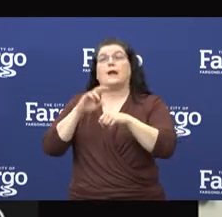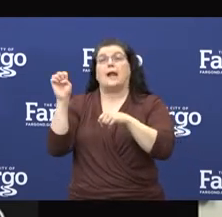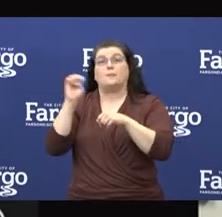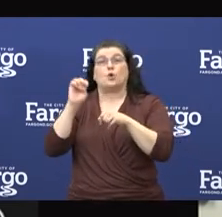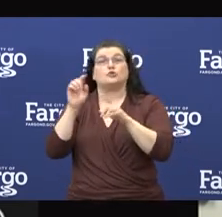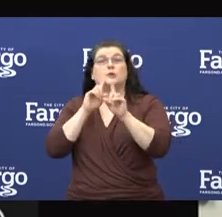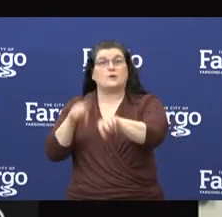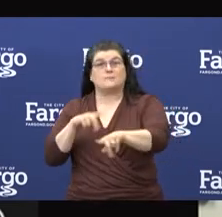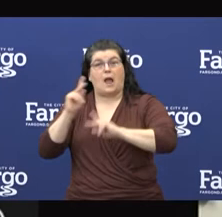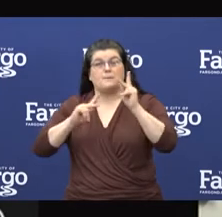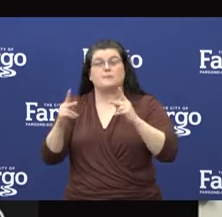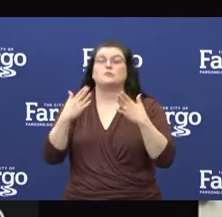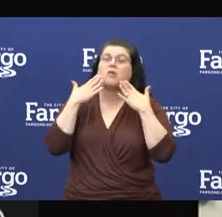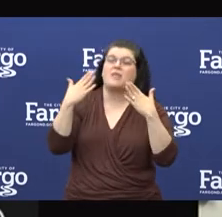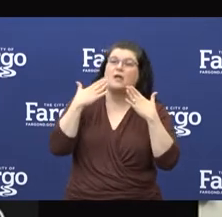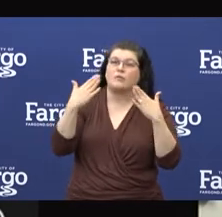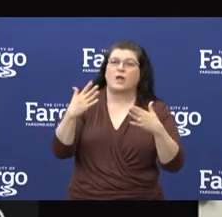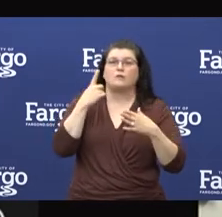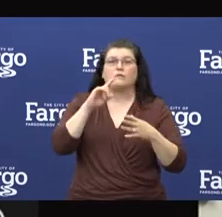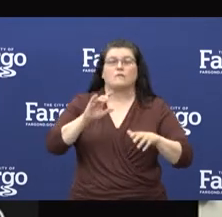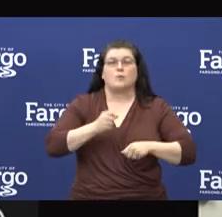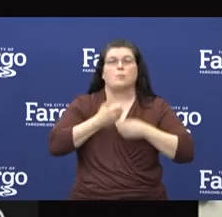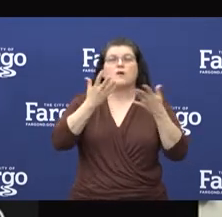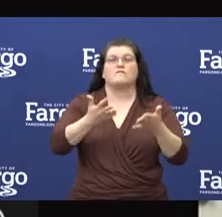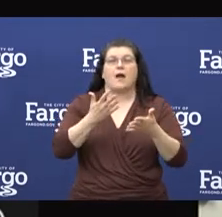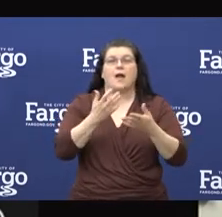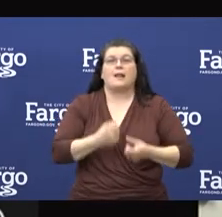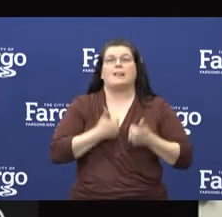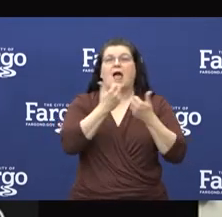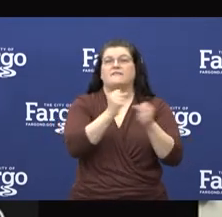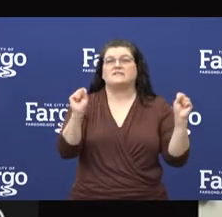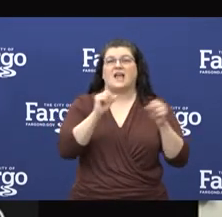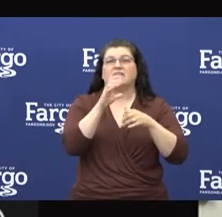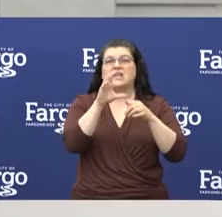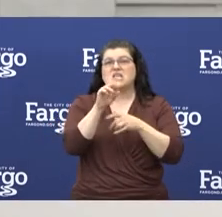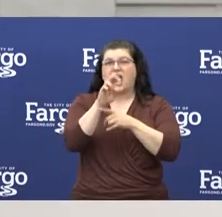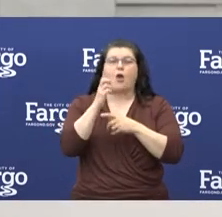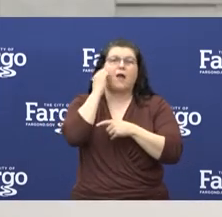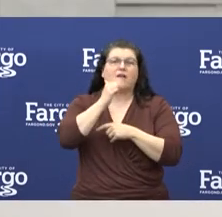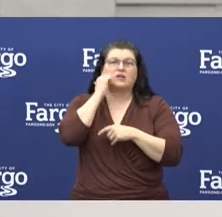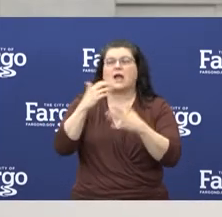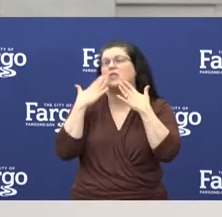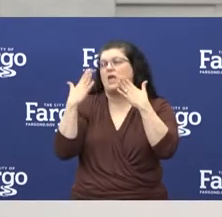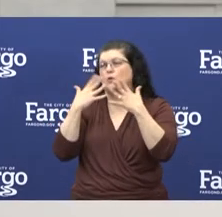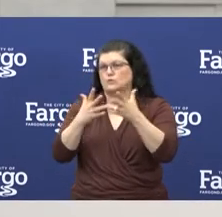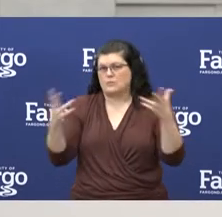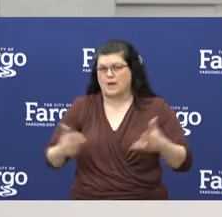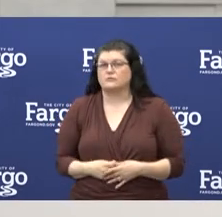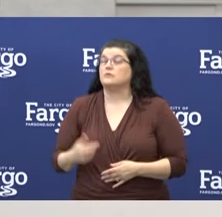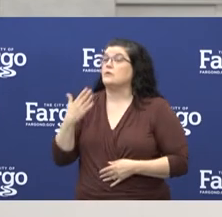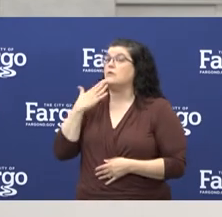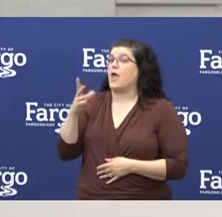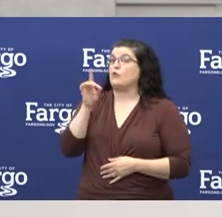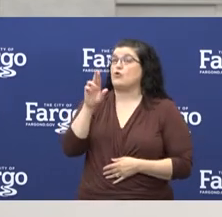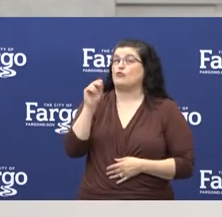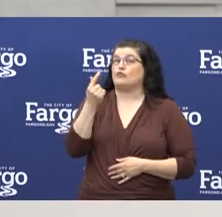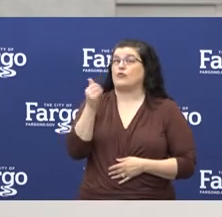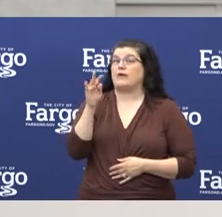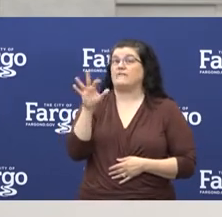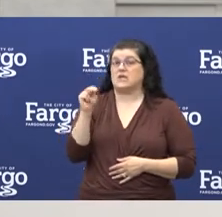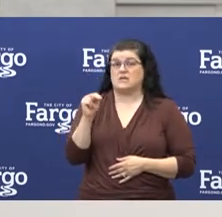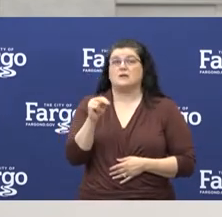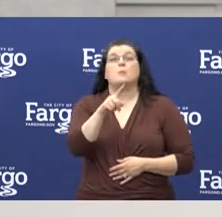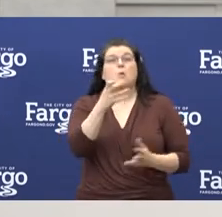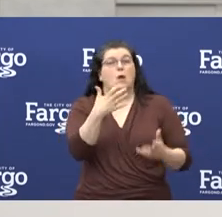providing life-saving emergency care every day. Thank you much. Thank you, Dr. Griffin, and we do have to thank